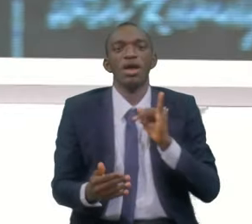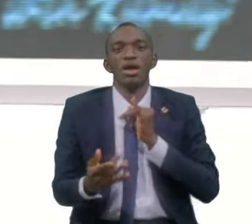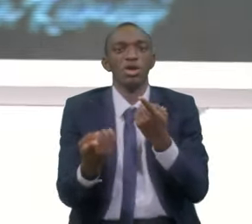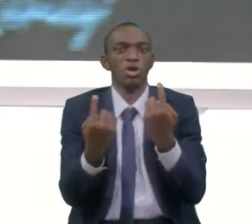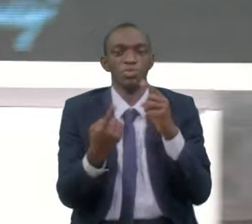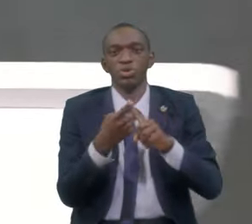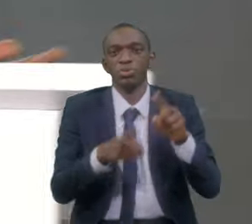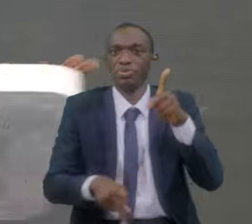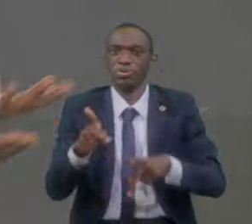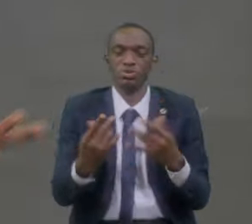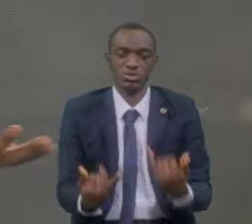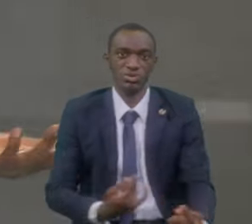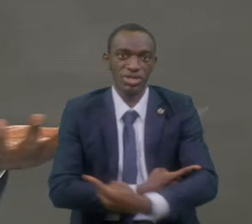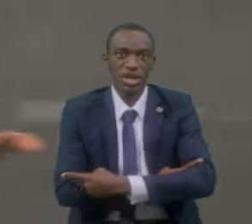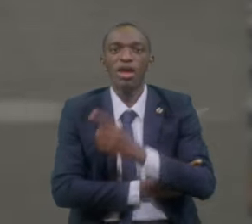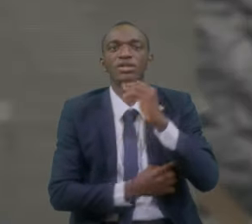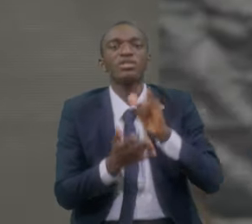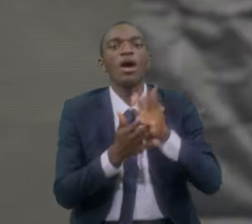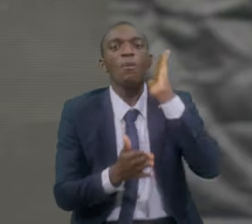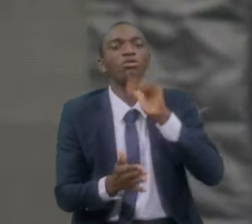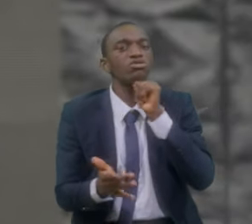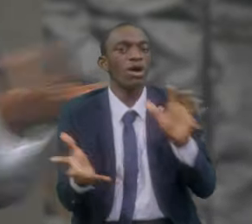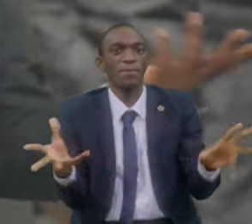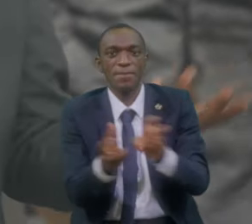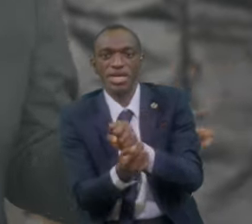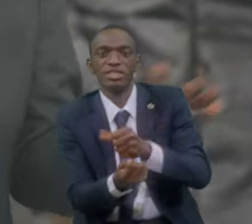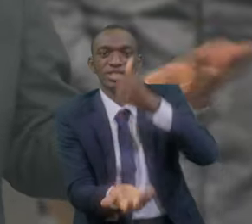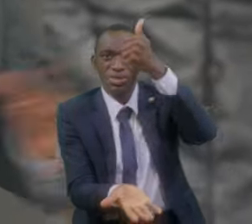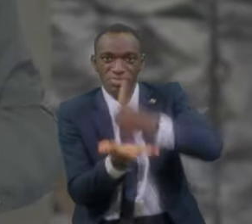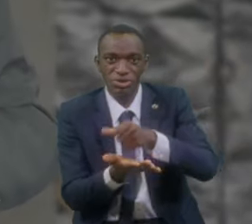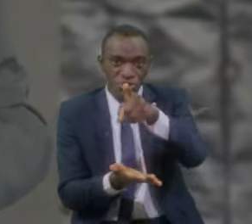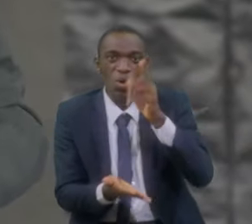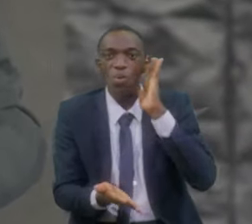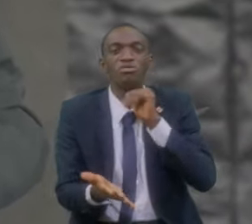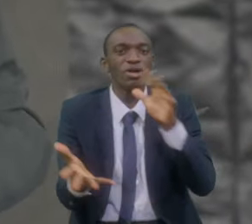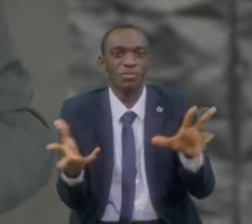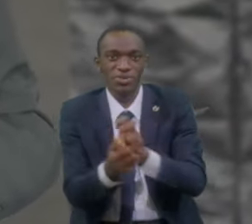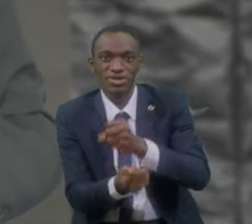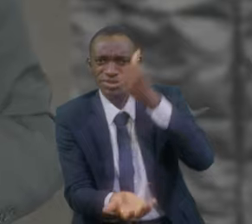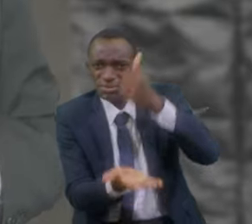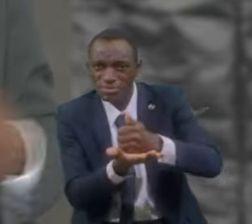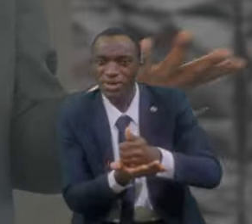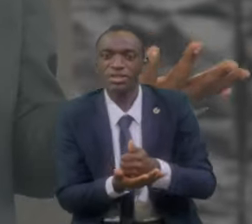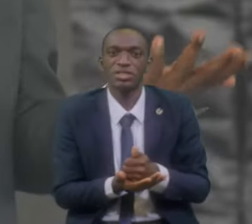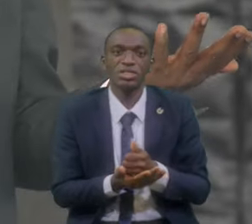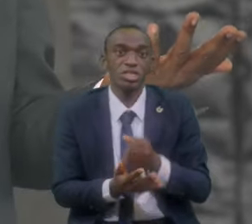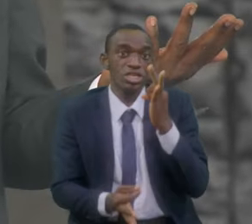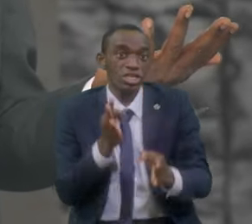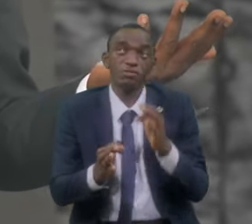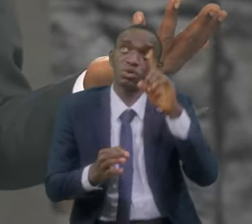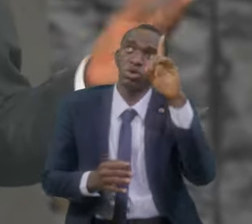today that will not perish. Because if God had said, no way for